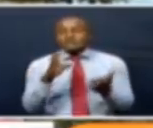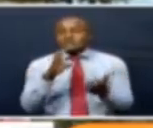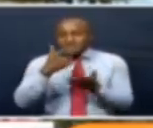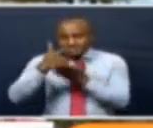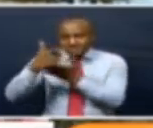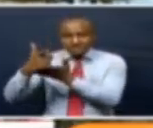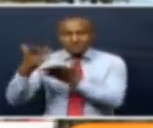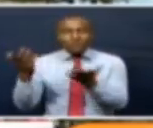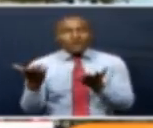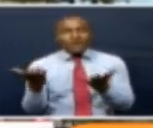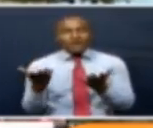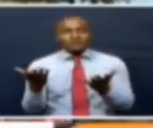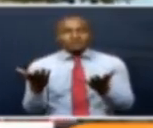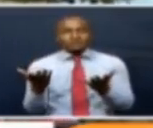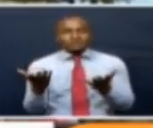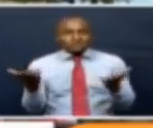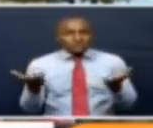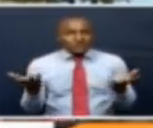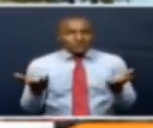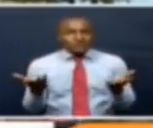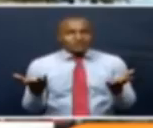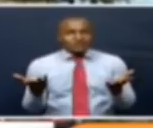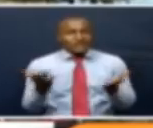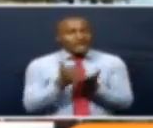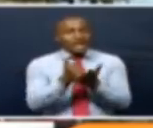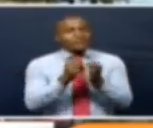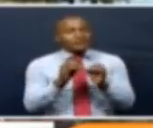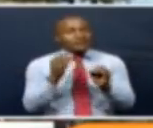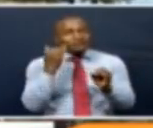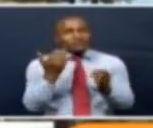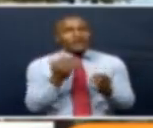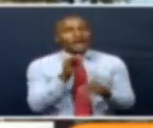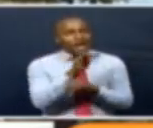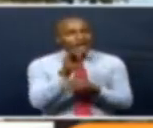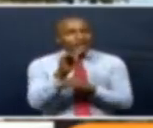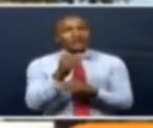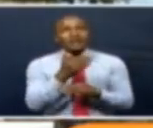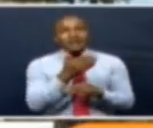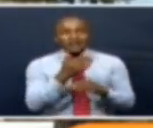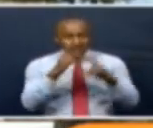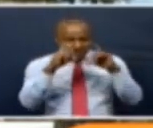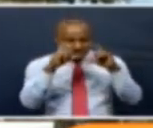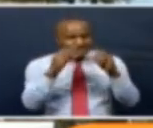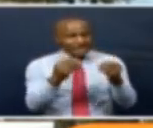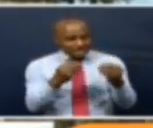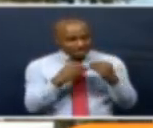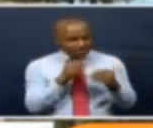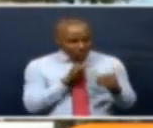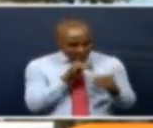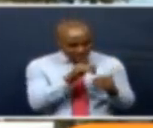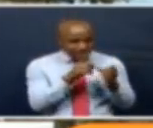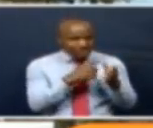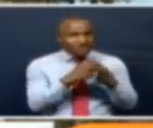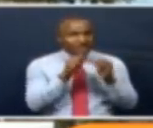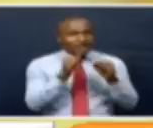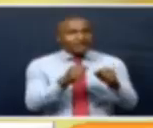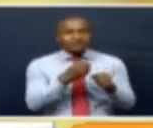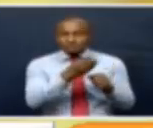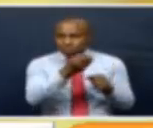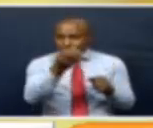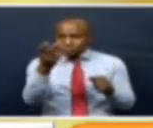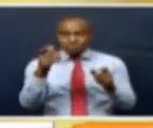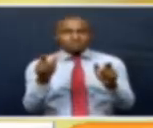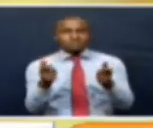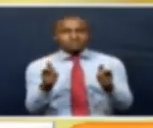CCTVs? Why are they not assisting? Because I told them, give me even the picture of that lady so that I can give out to the media.